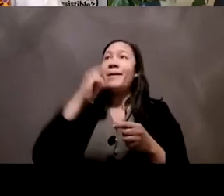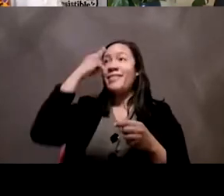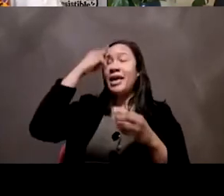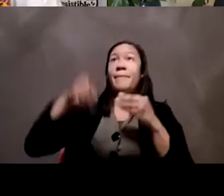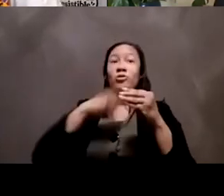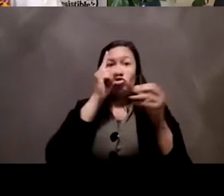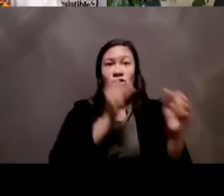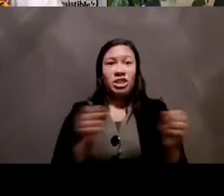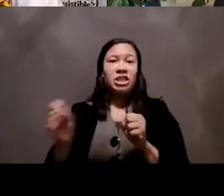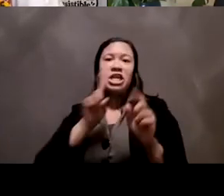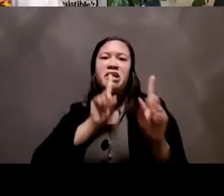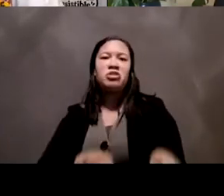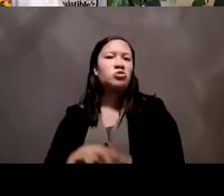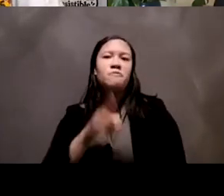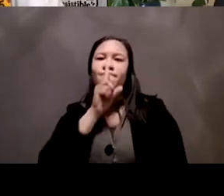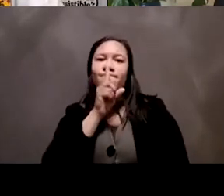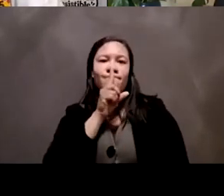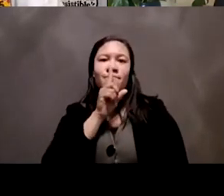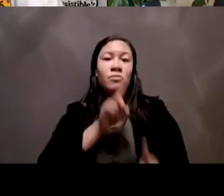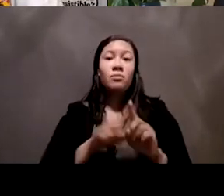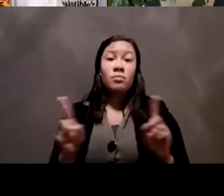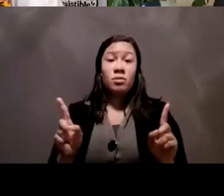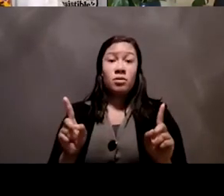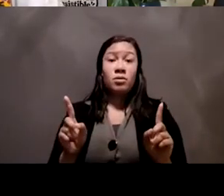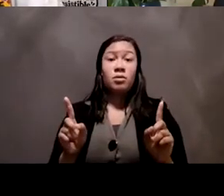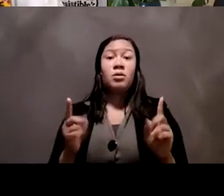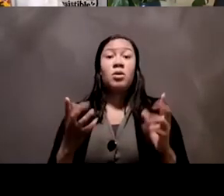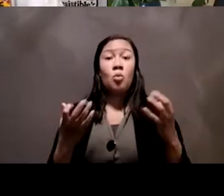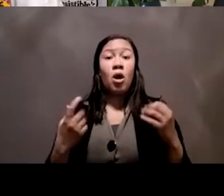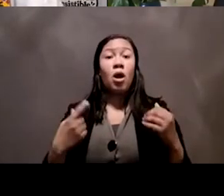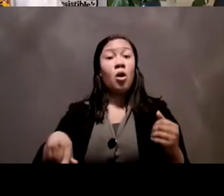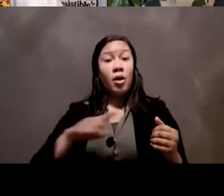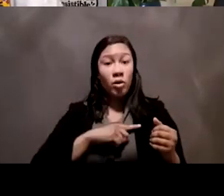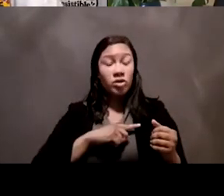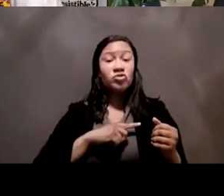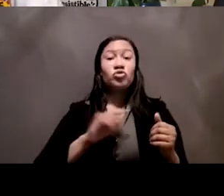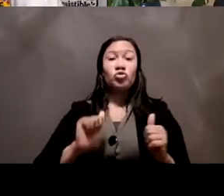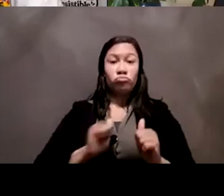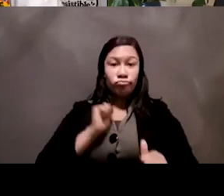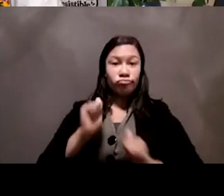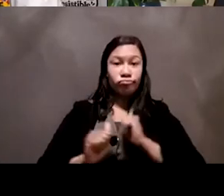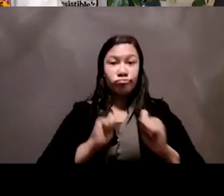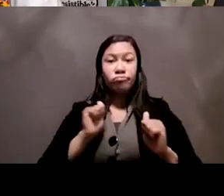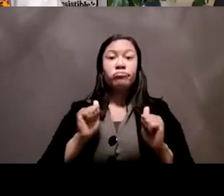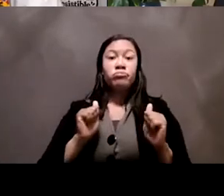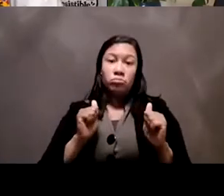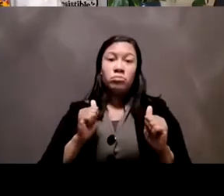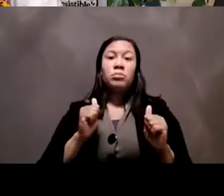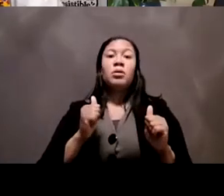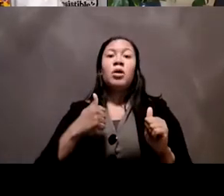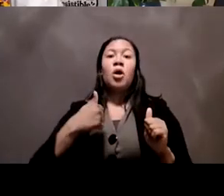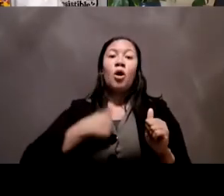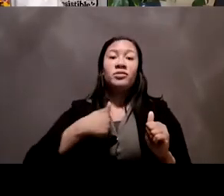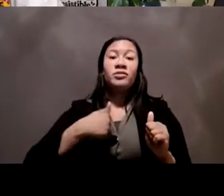really about us all taking on an agency around making this world a more accessible one to others.